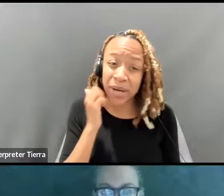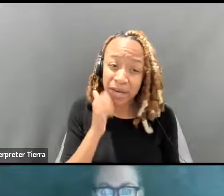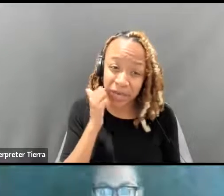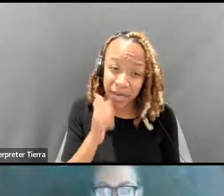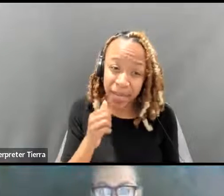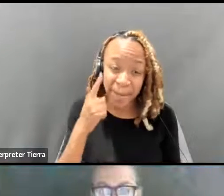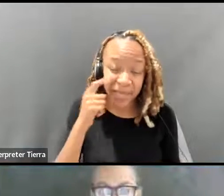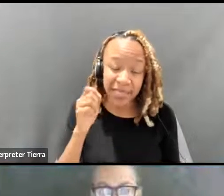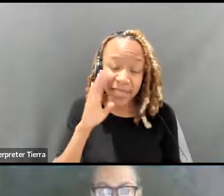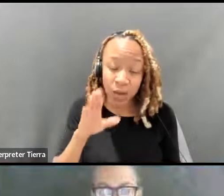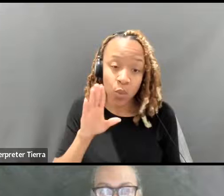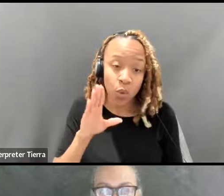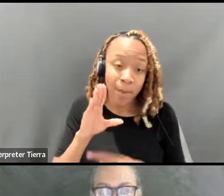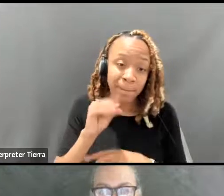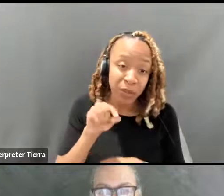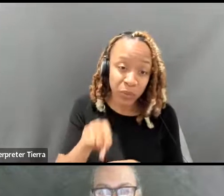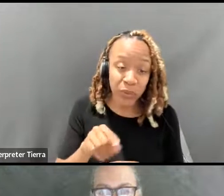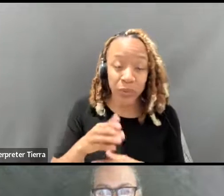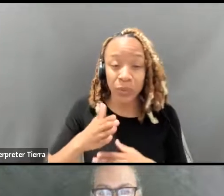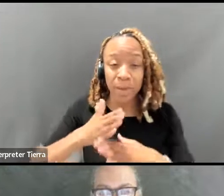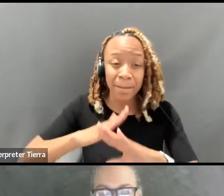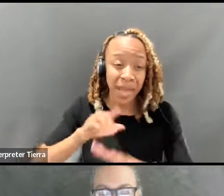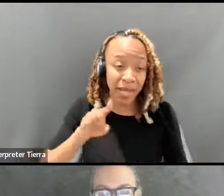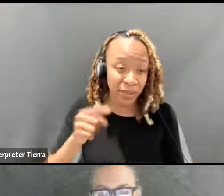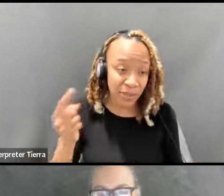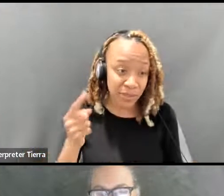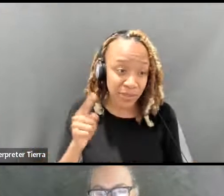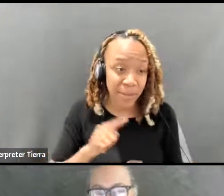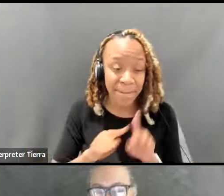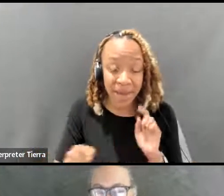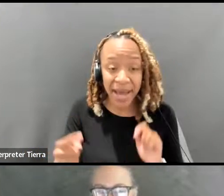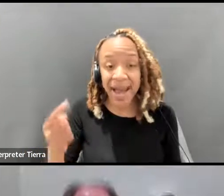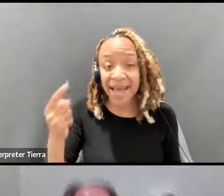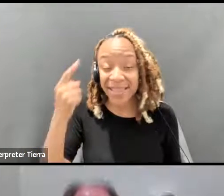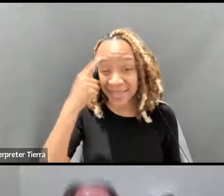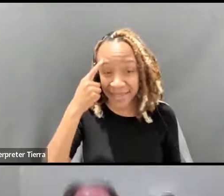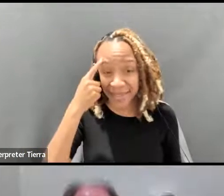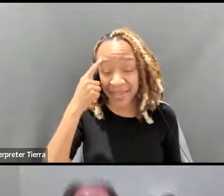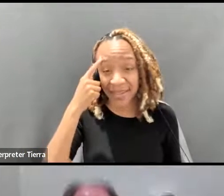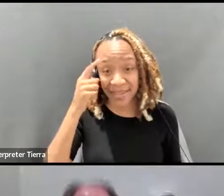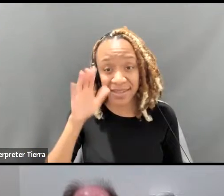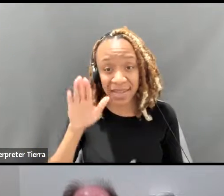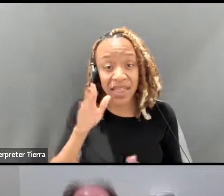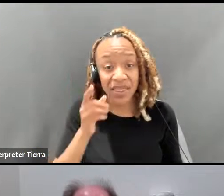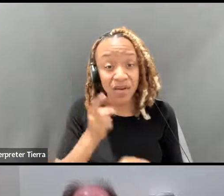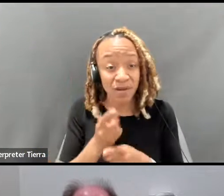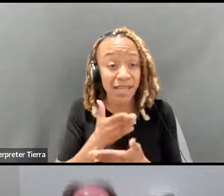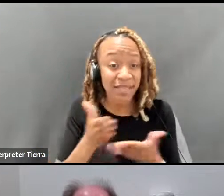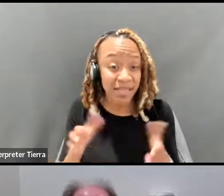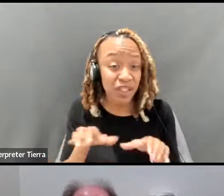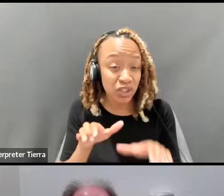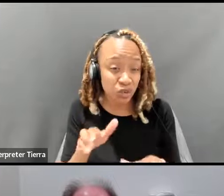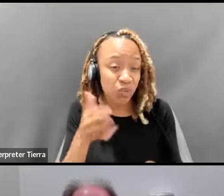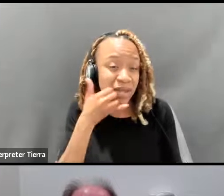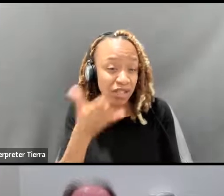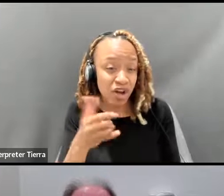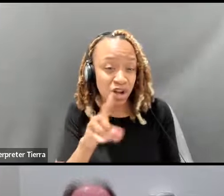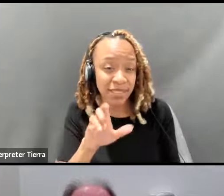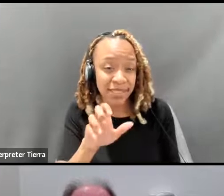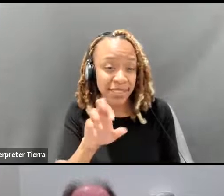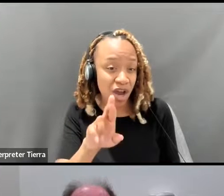mute and block you or something. But I think, the right thing to do is to call DCRA. It's